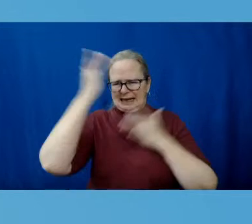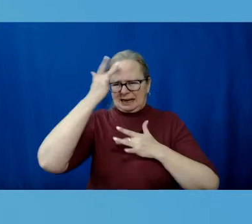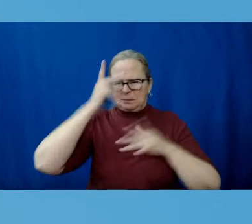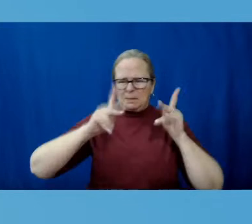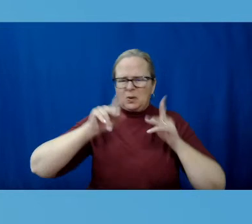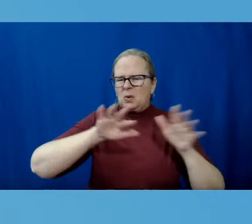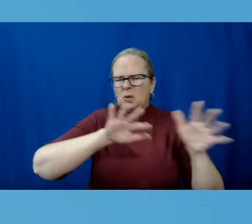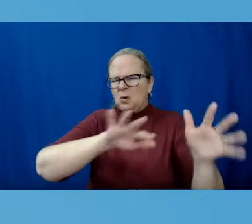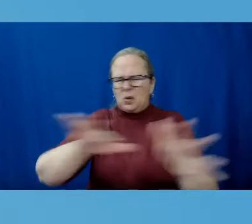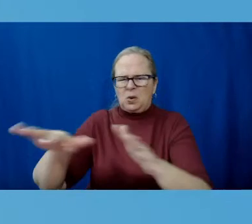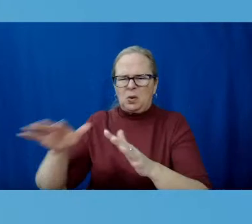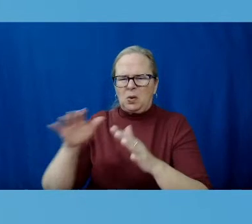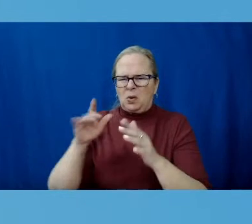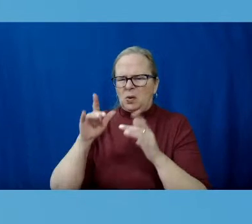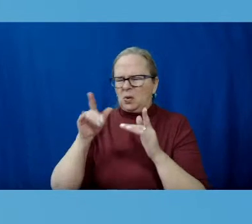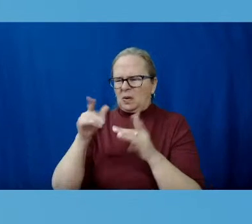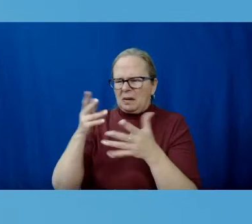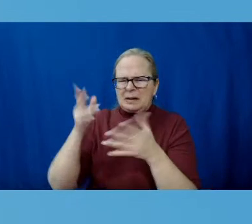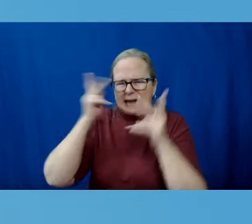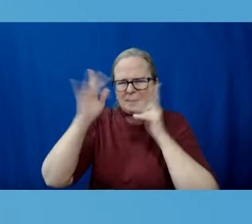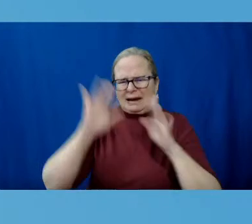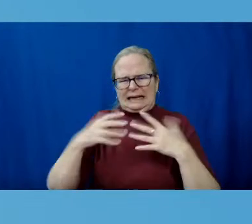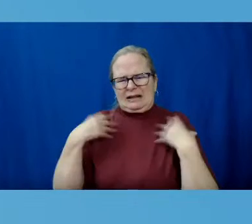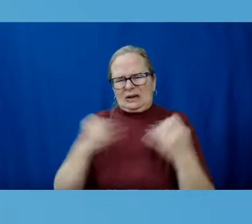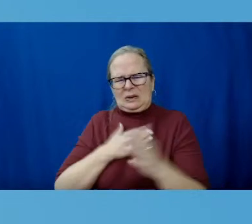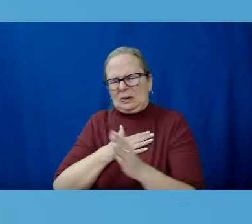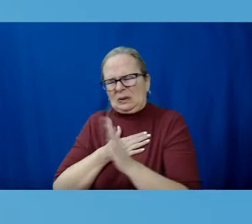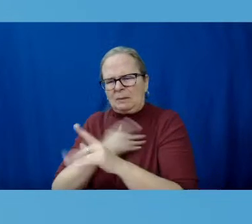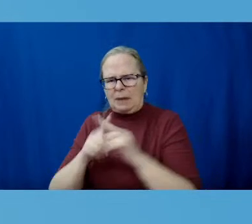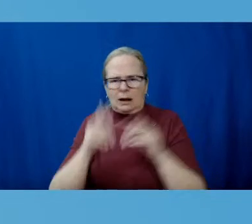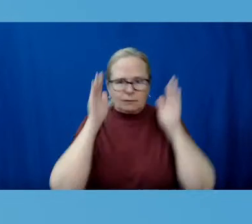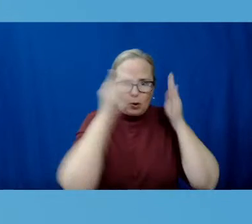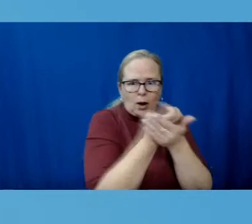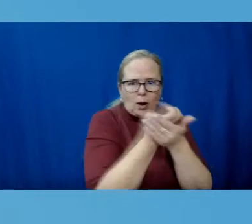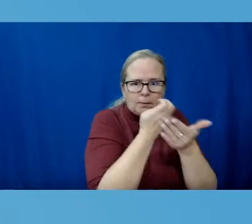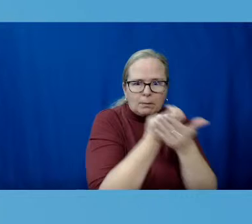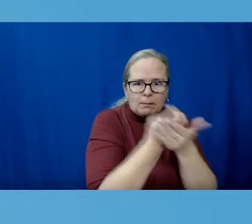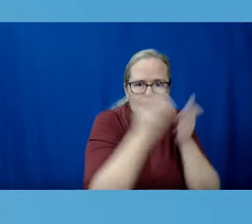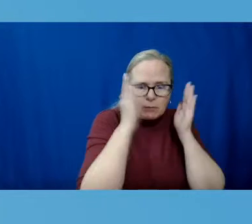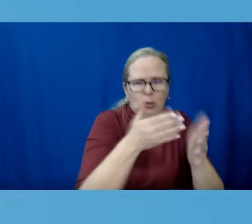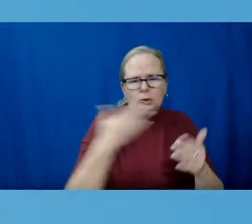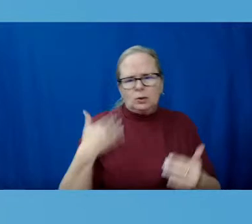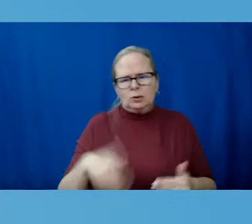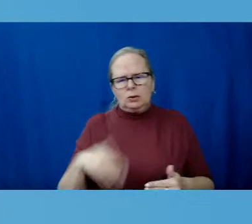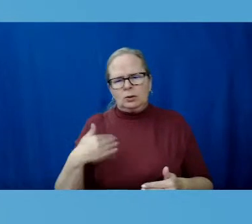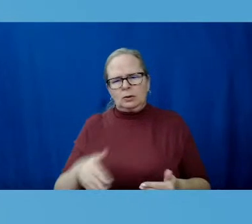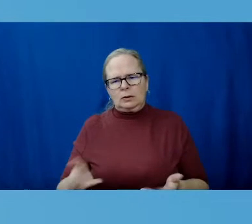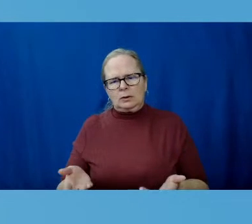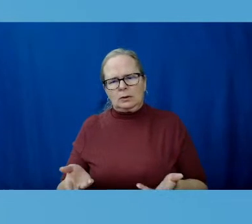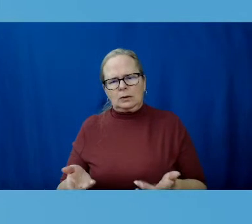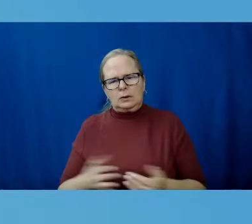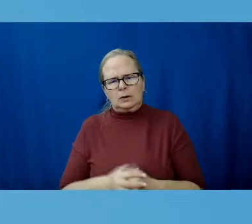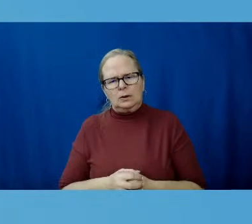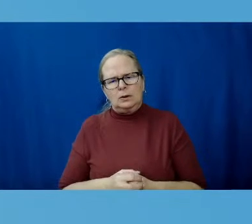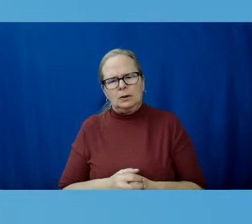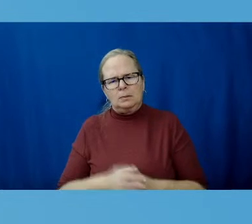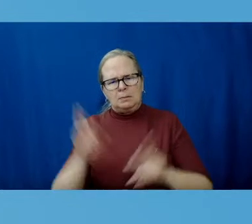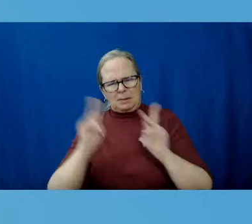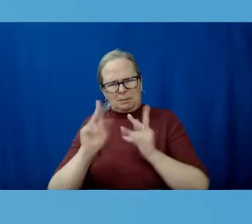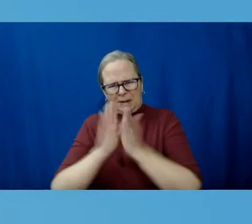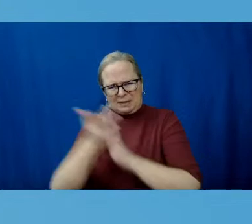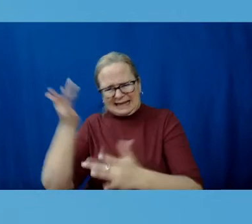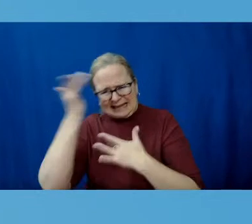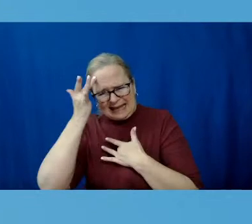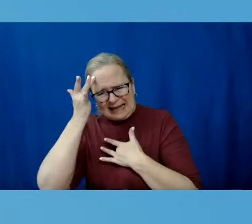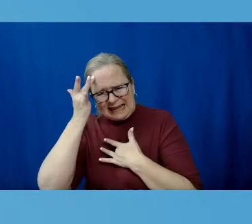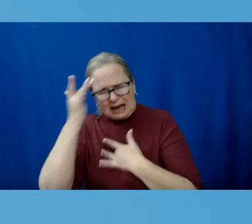sicker was not the way to go about it. And so is it as long as we keep the oil flowing, we